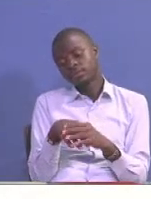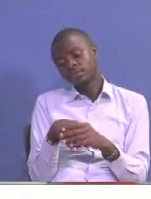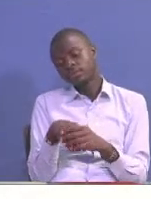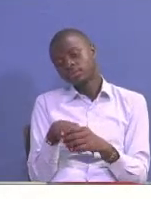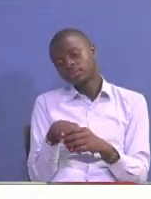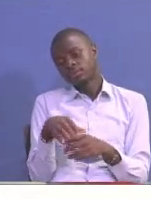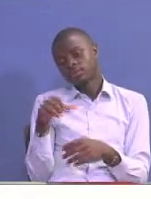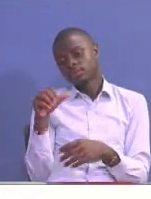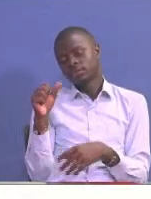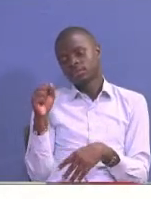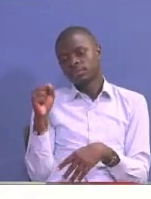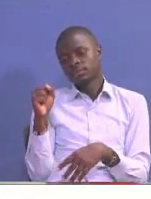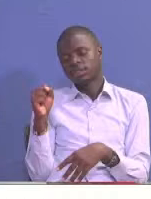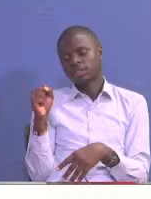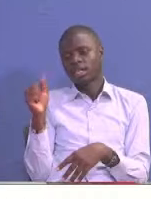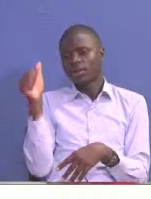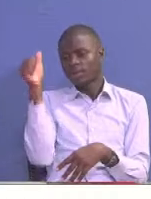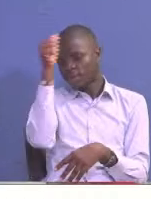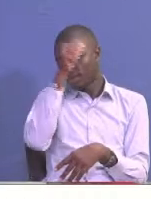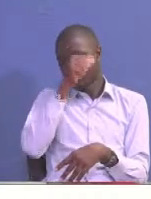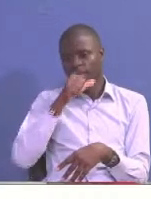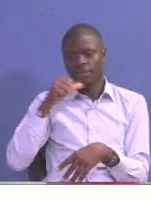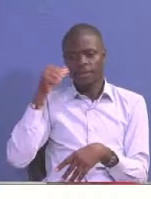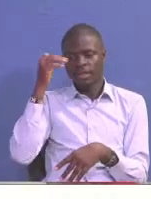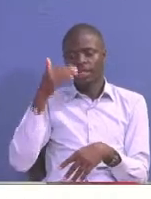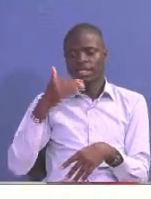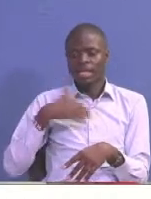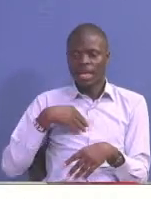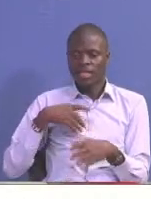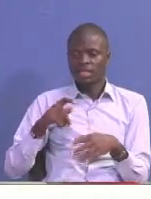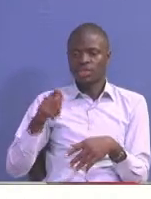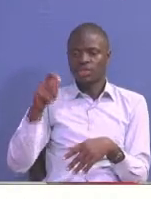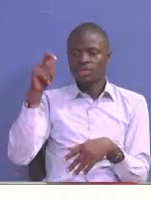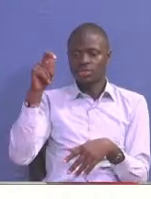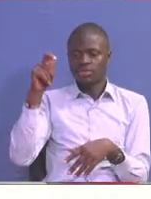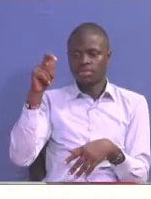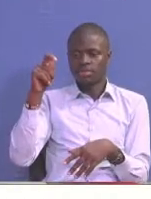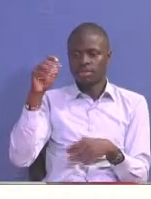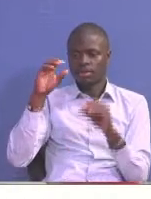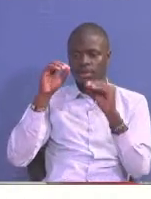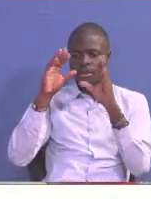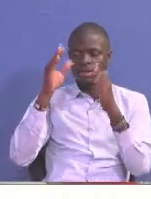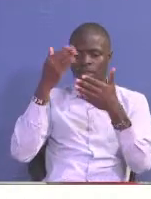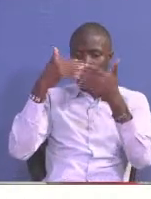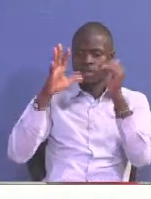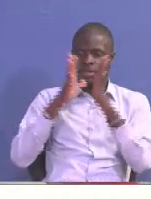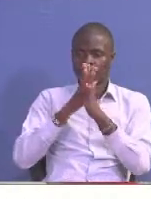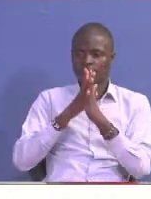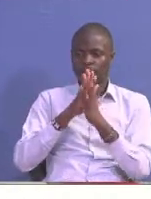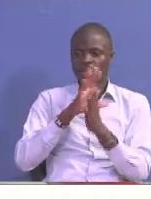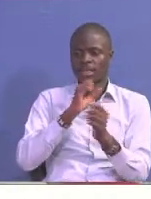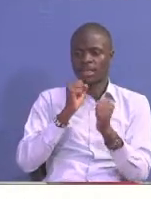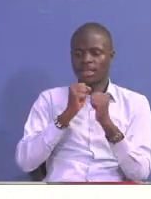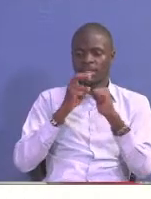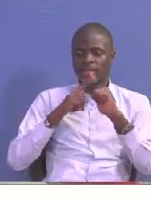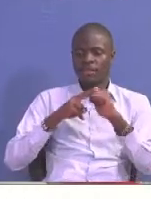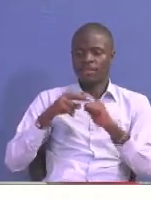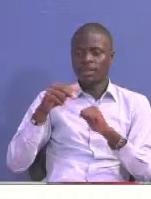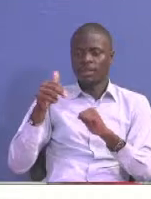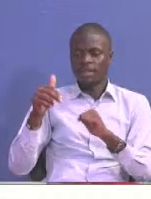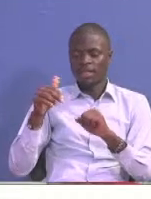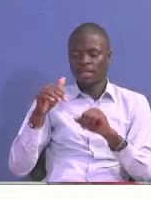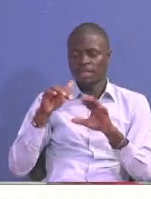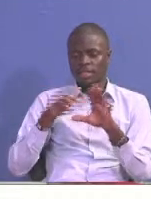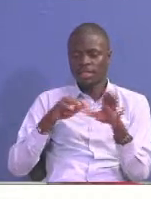South Africa leads with top 6 universities and 17 others in the